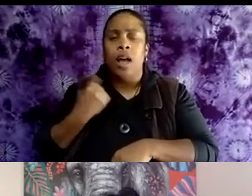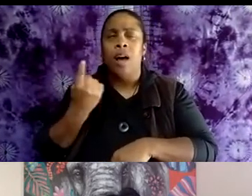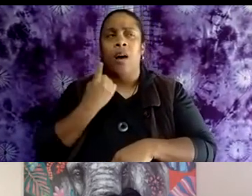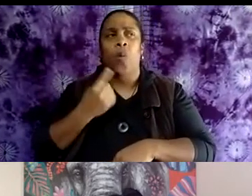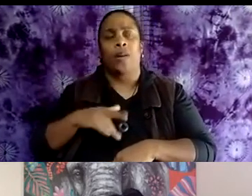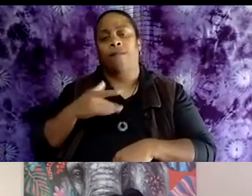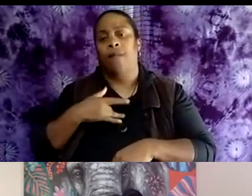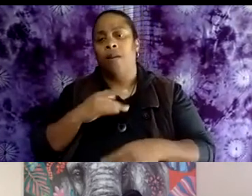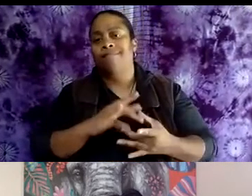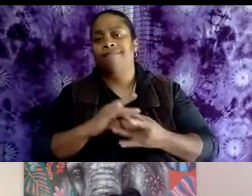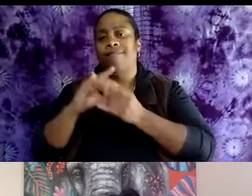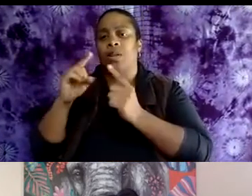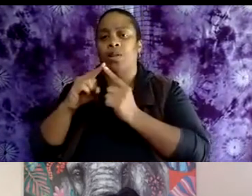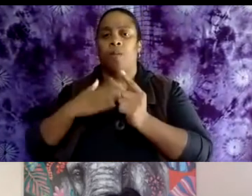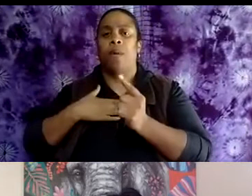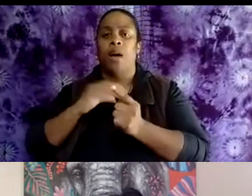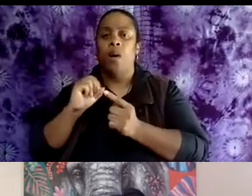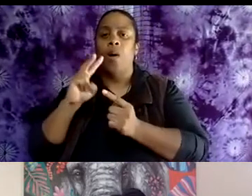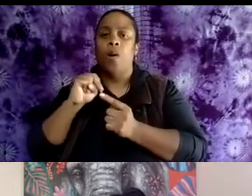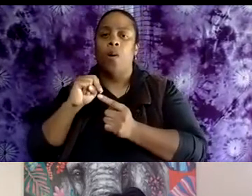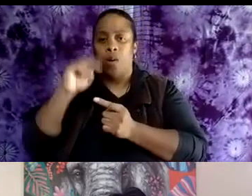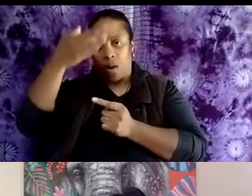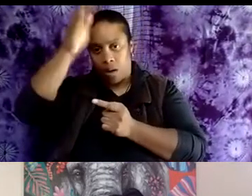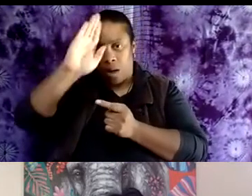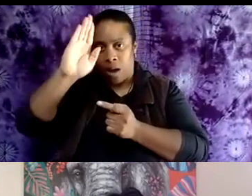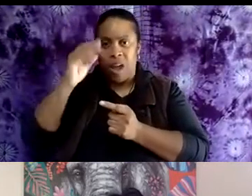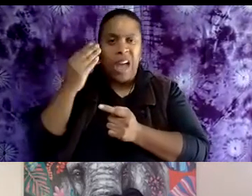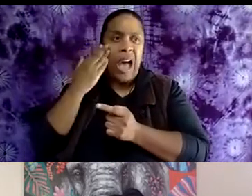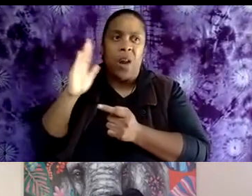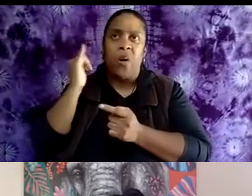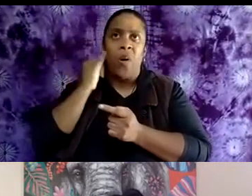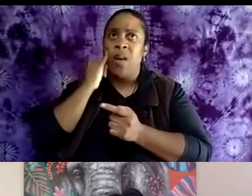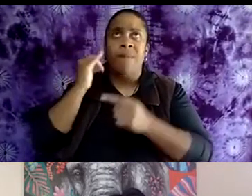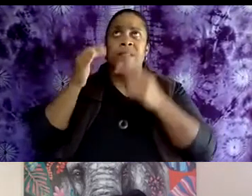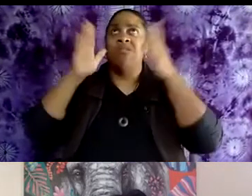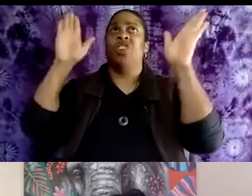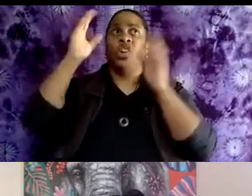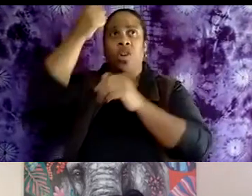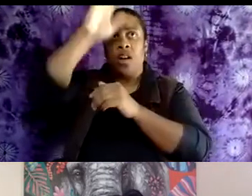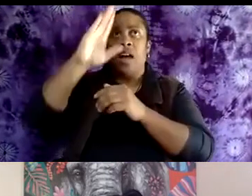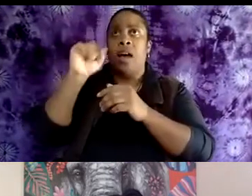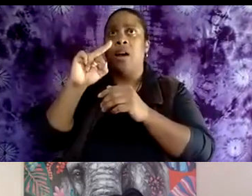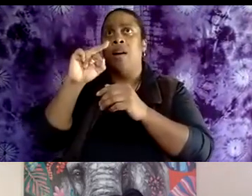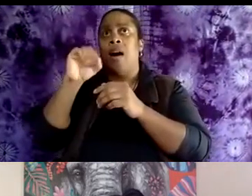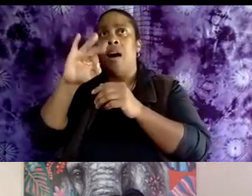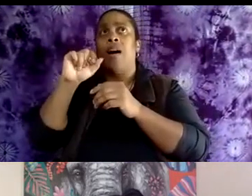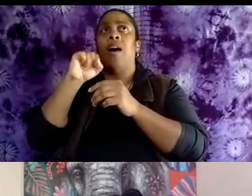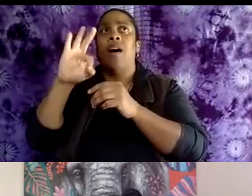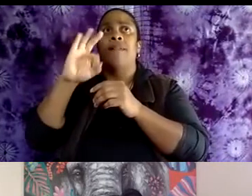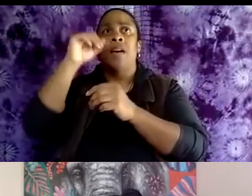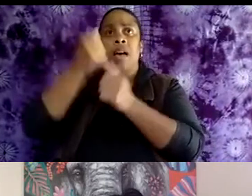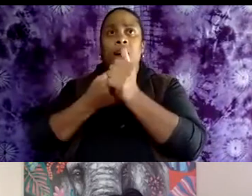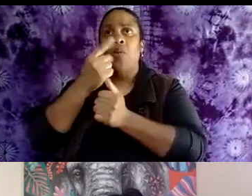connected to my own God. I don't know if he's the God of everybody else or the Buddha of everybody else, but I always